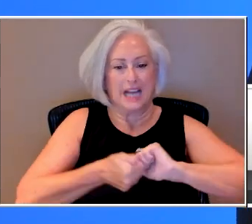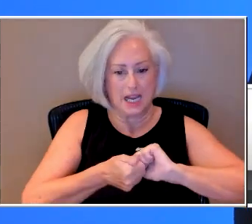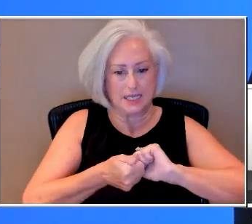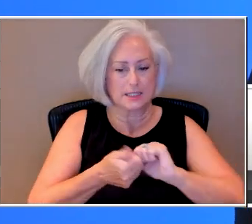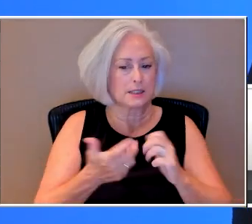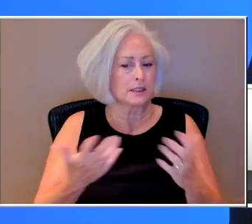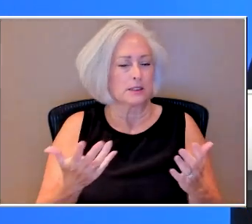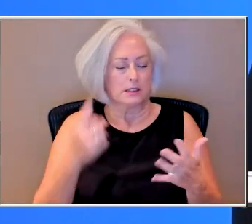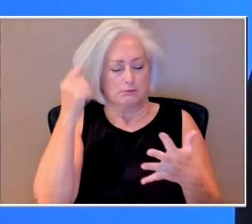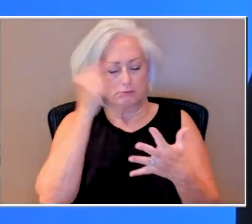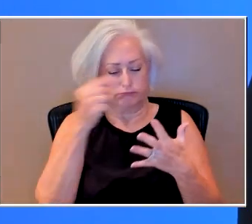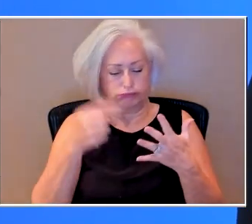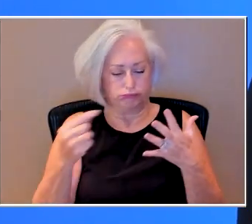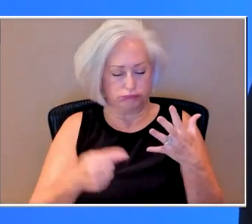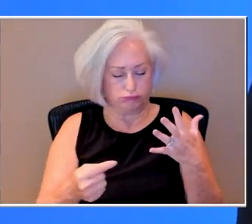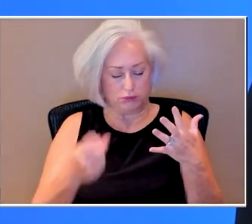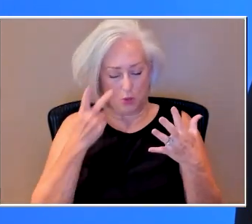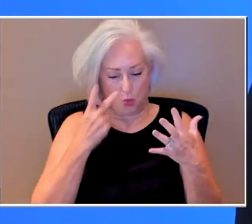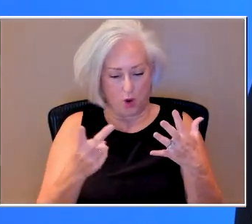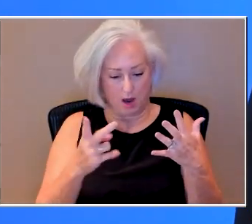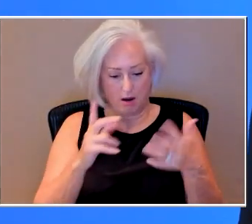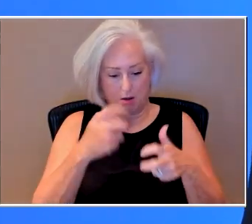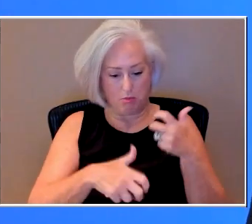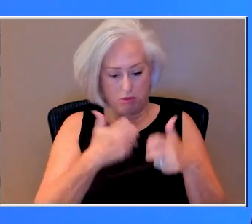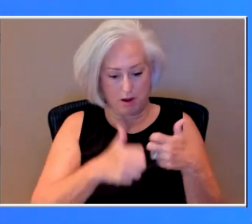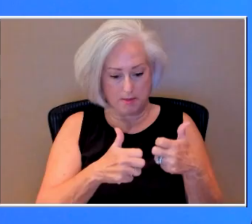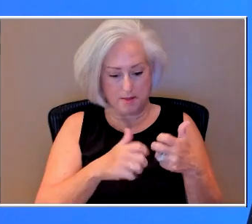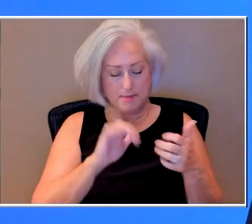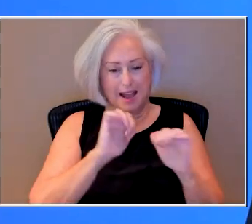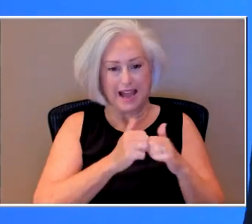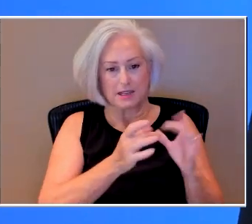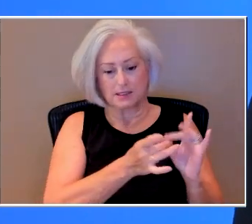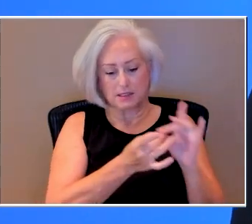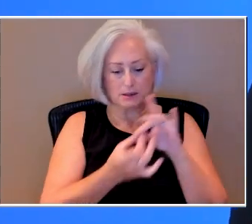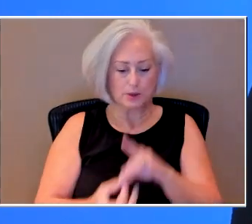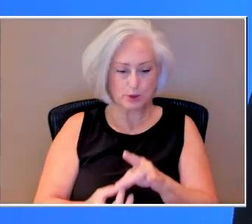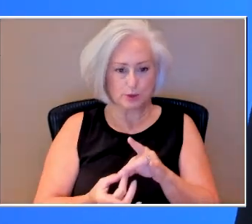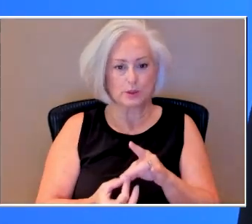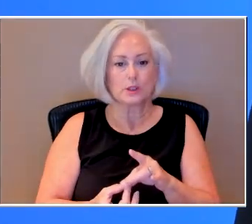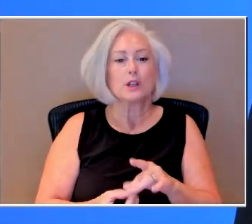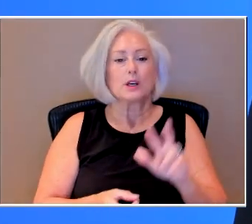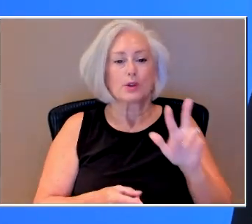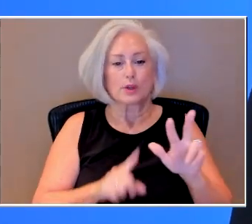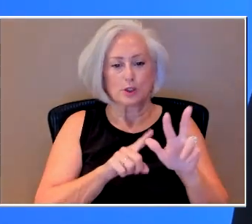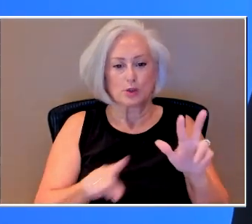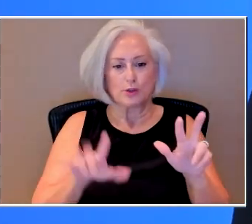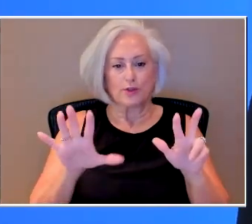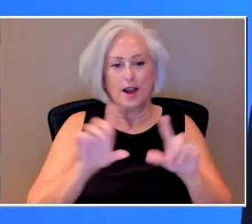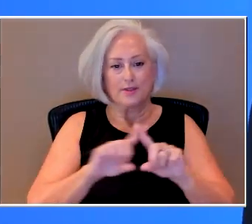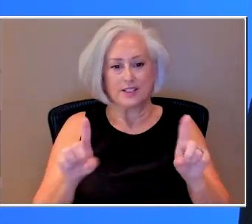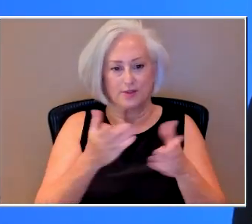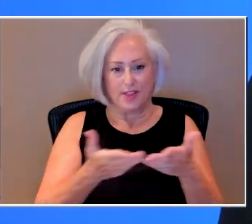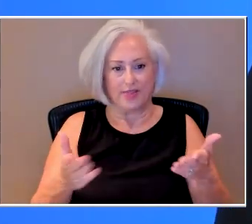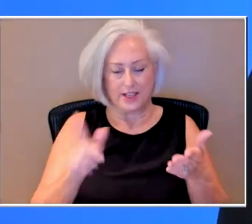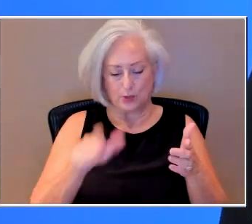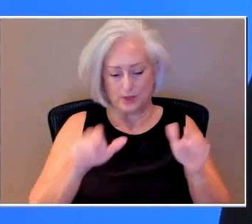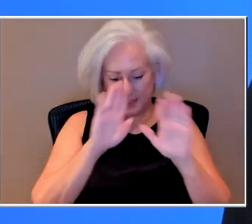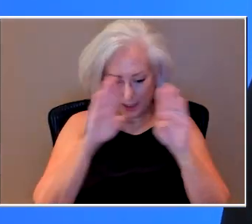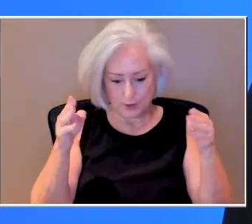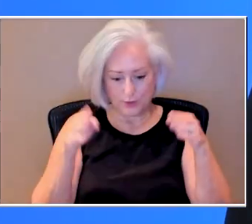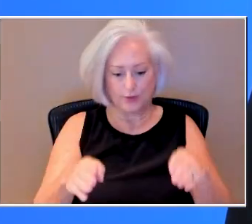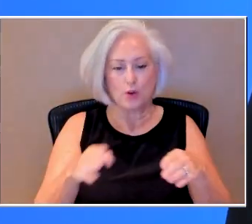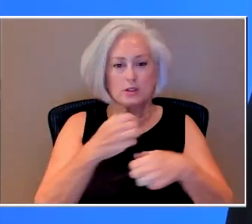Whatever impairment we see, we know there's going to be a list of 3 to 5 different things that we need to address to see if that's going to